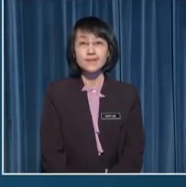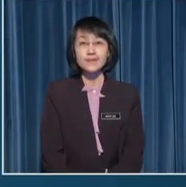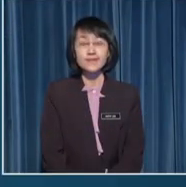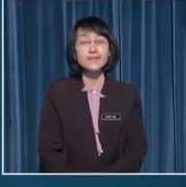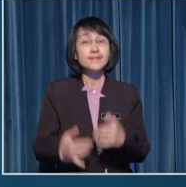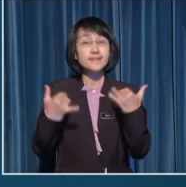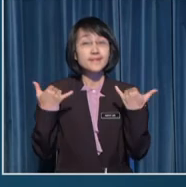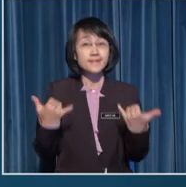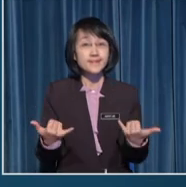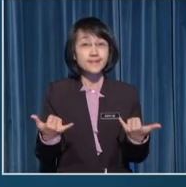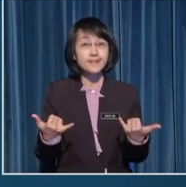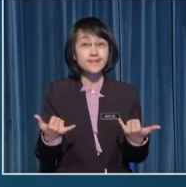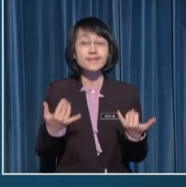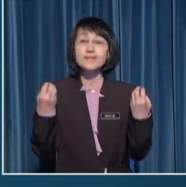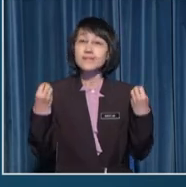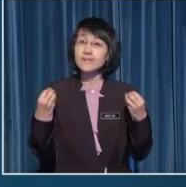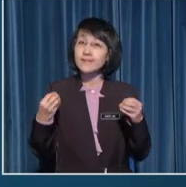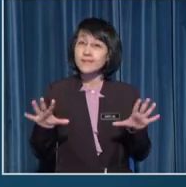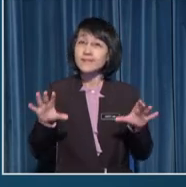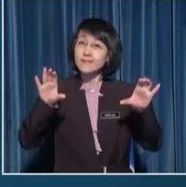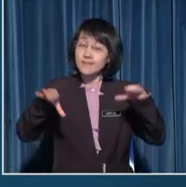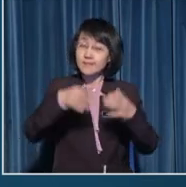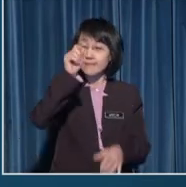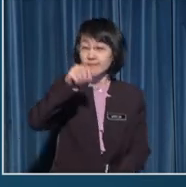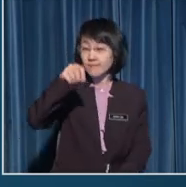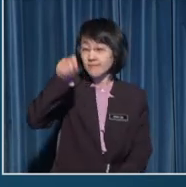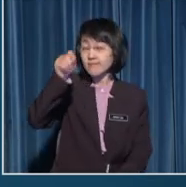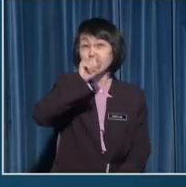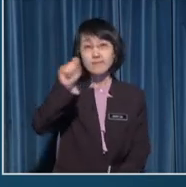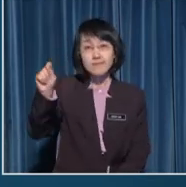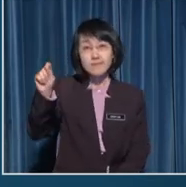Now that you have done the tally,